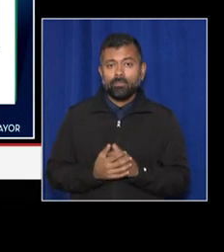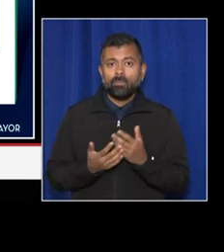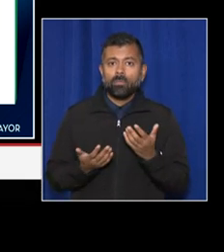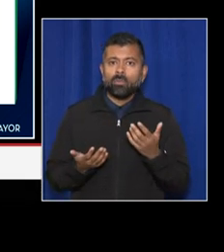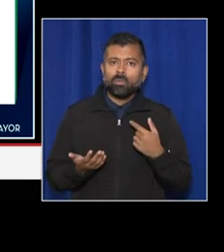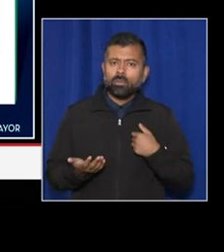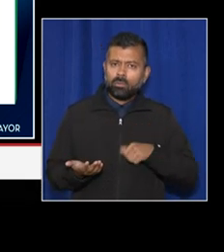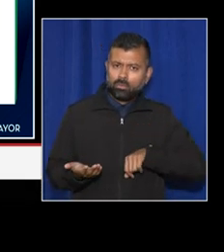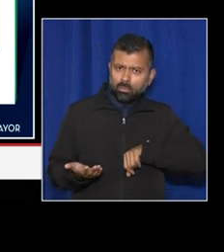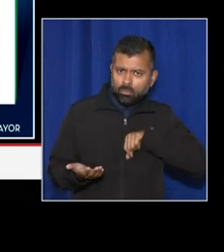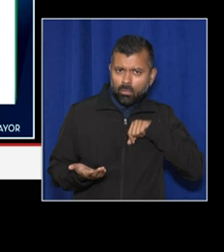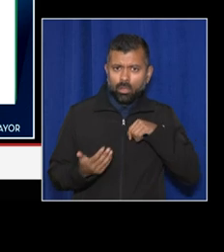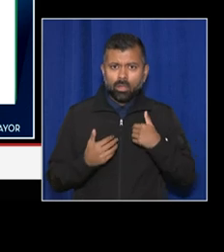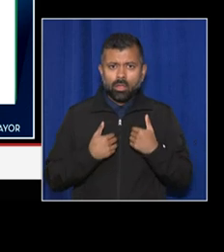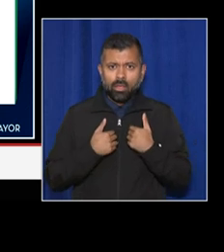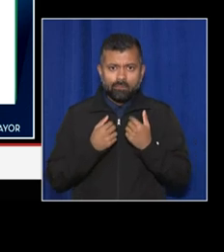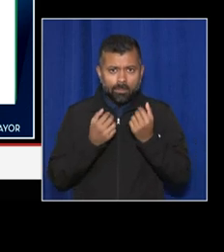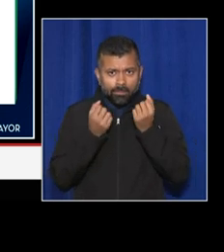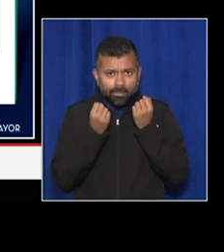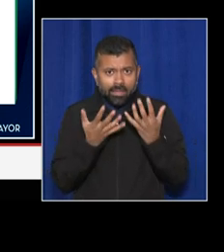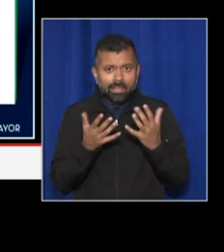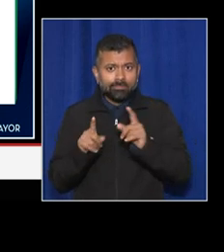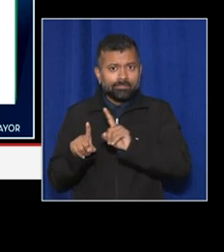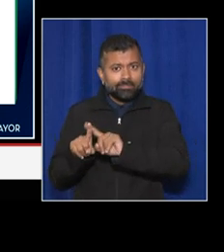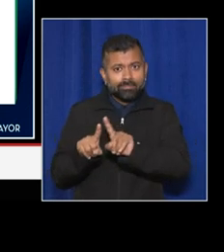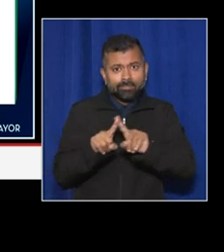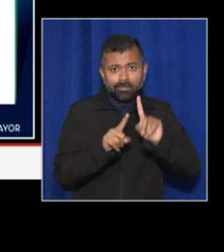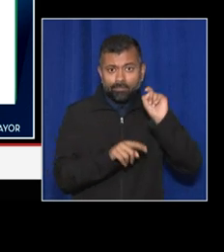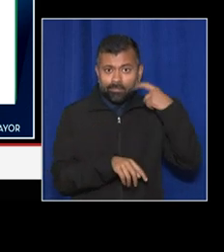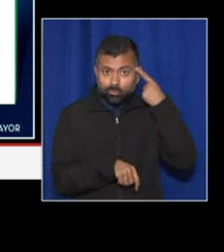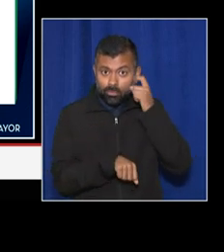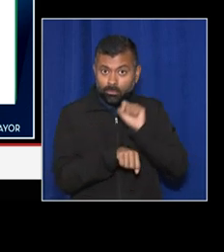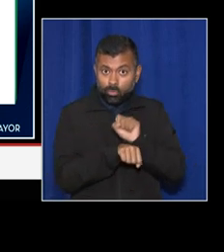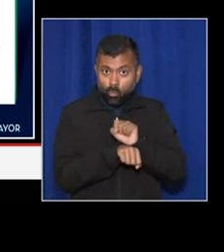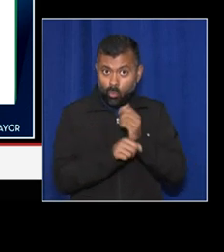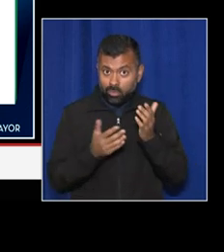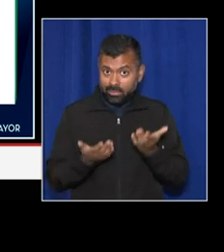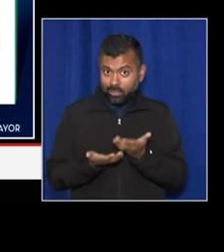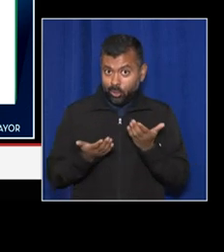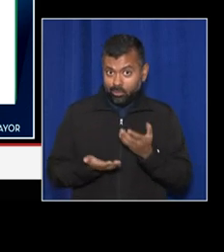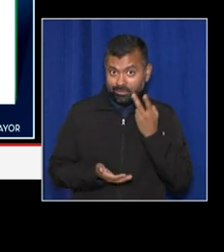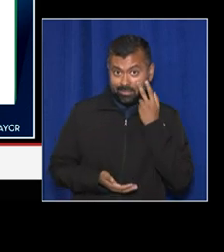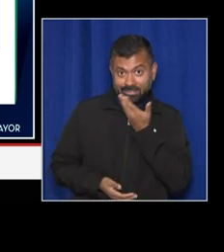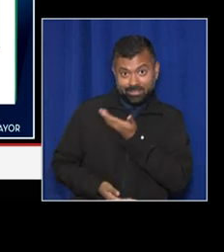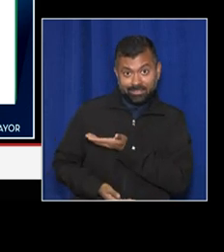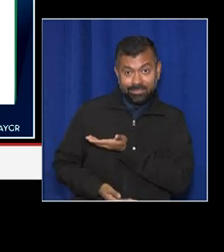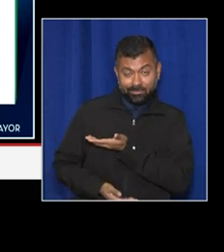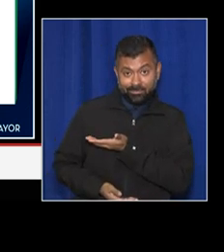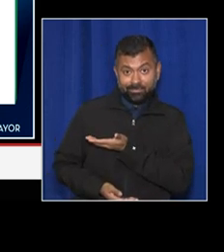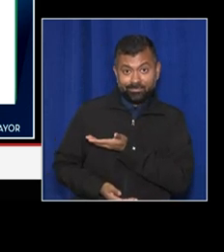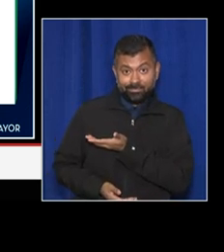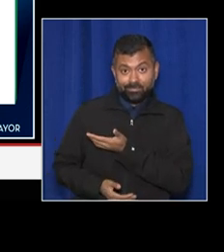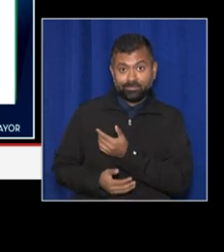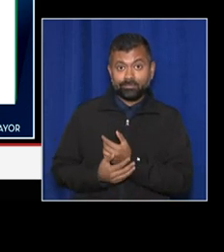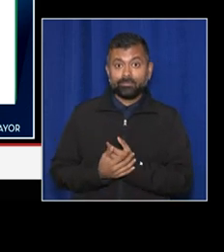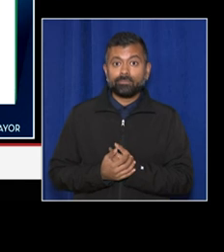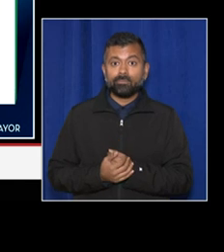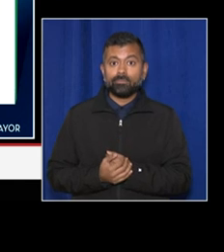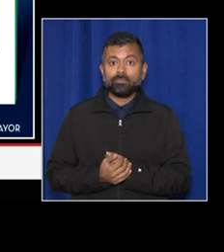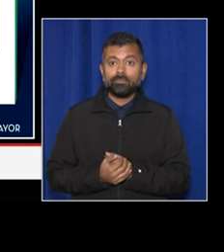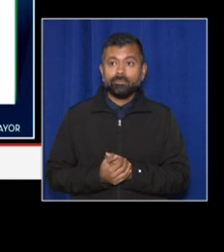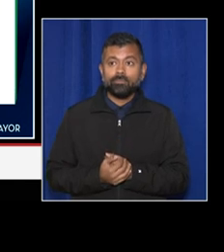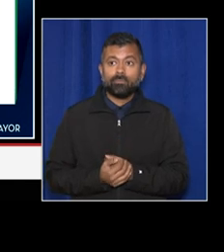191,000 of them have workstations in Washington, D.C. And then the National Capital Region, that